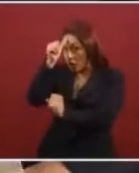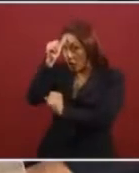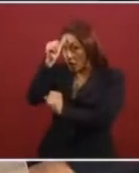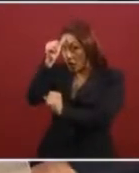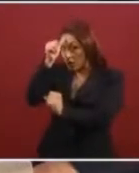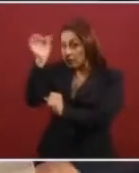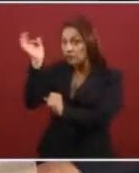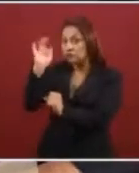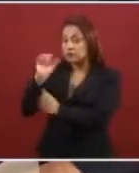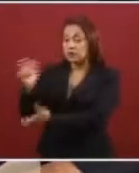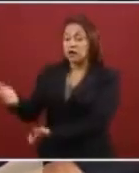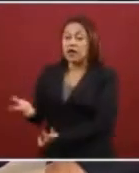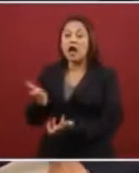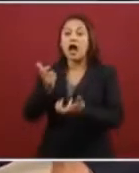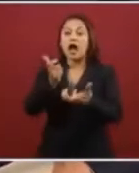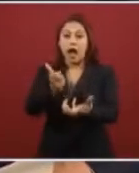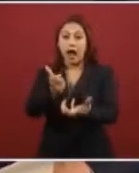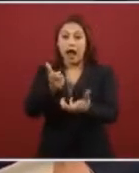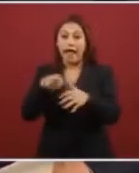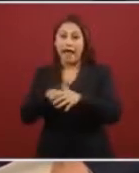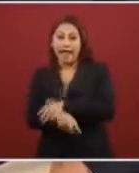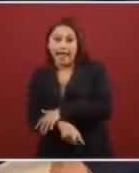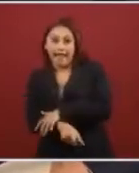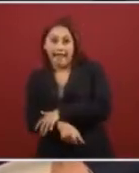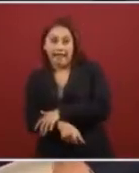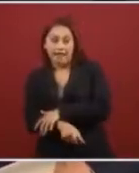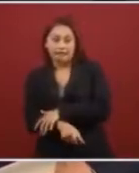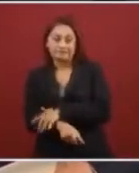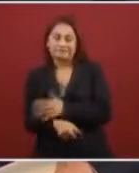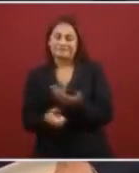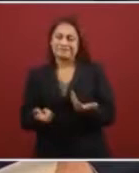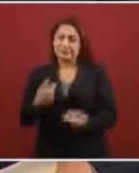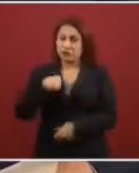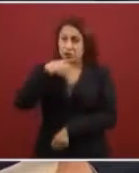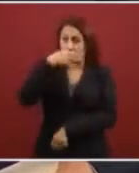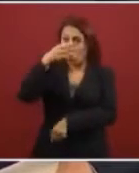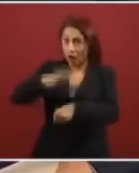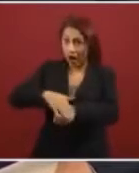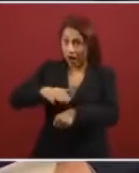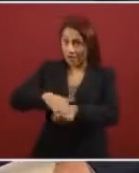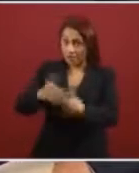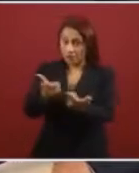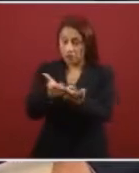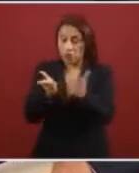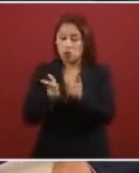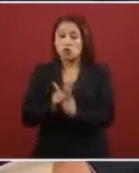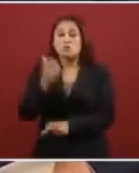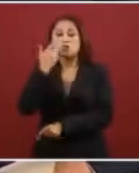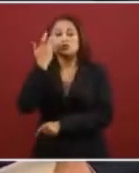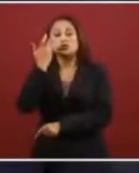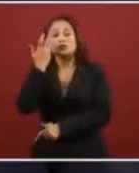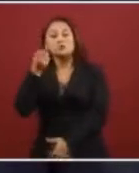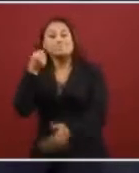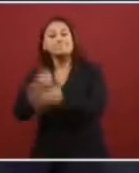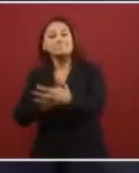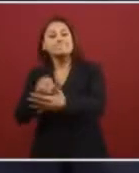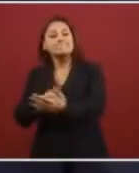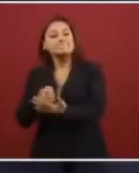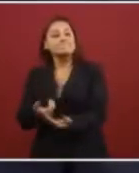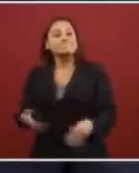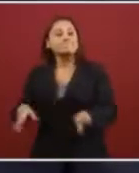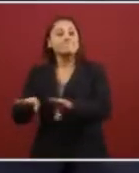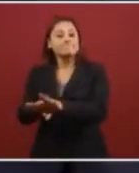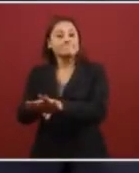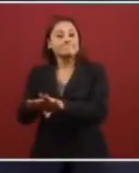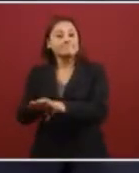if you do this, give us so much ahorrense fertilizer. Tiempo. He goes, save your time. Ya eso no. That's not going to